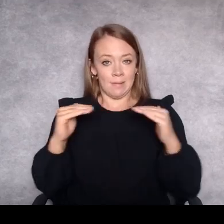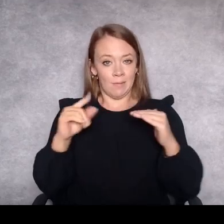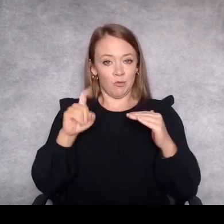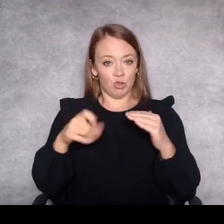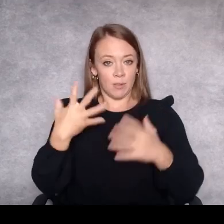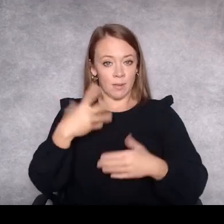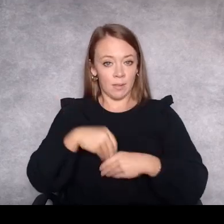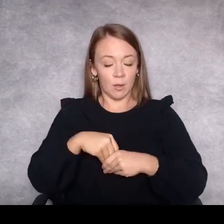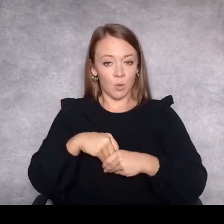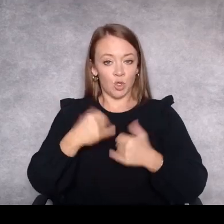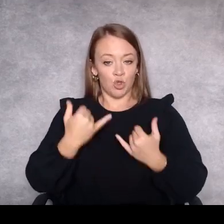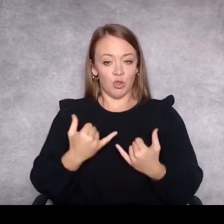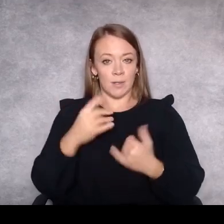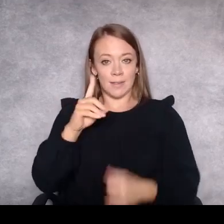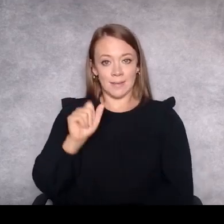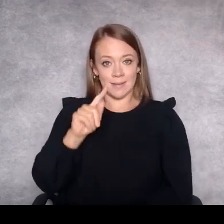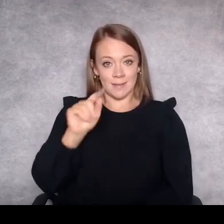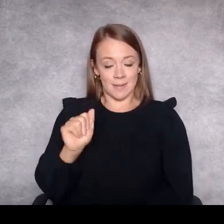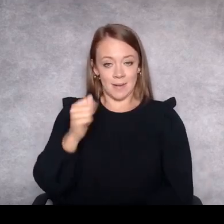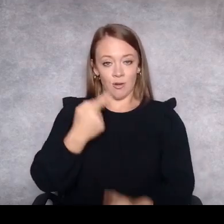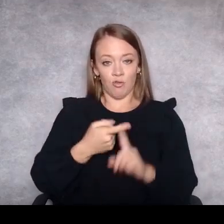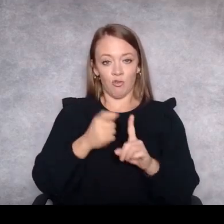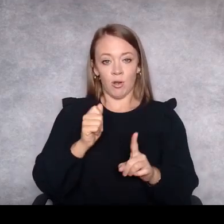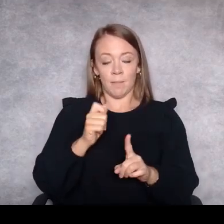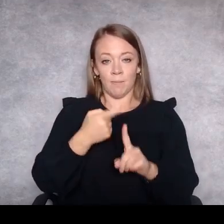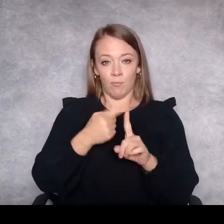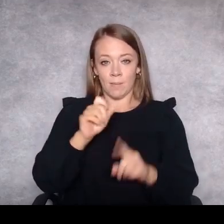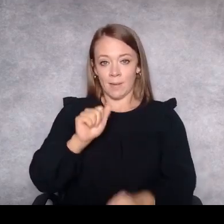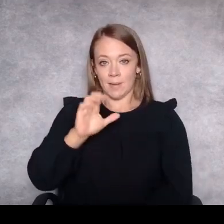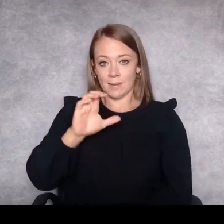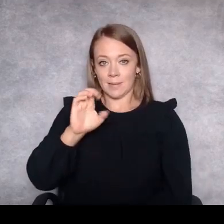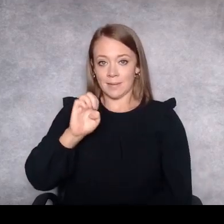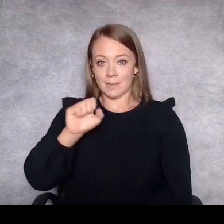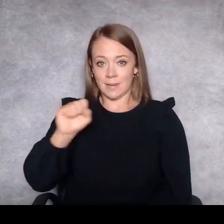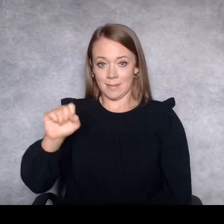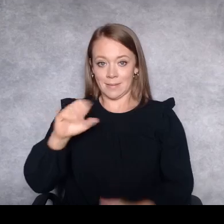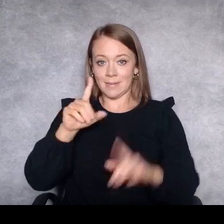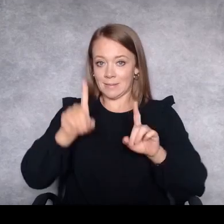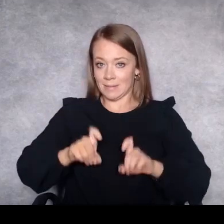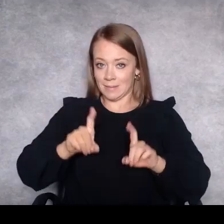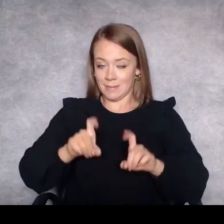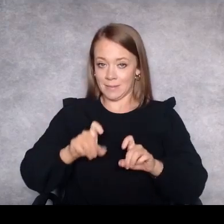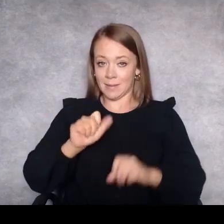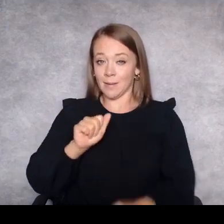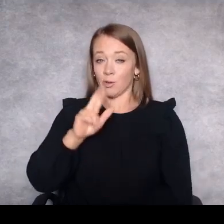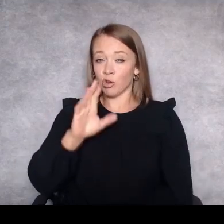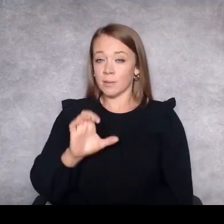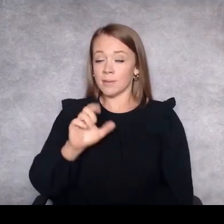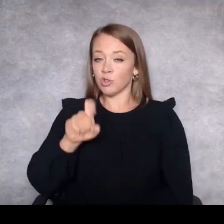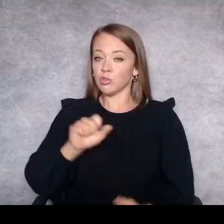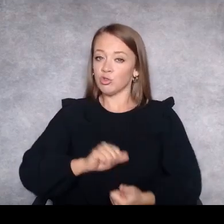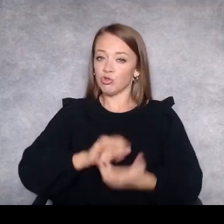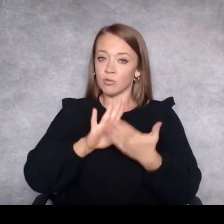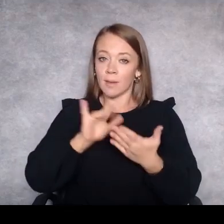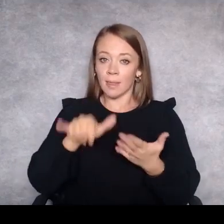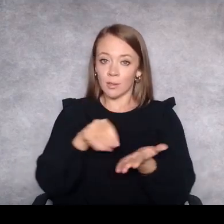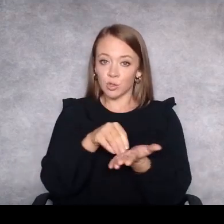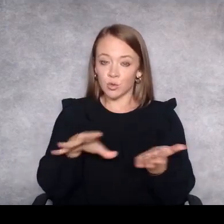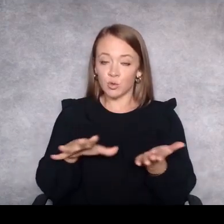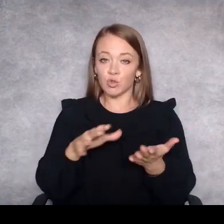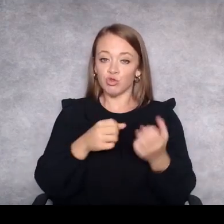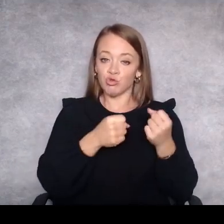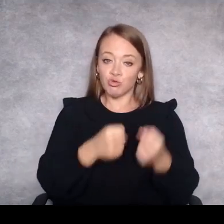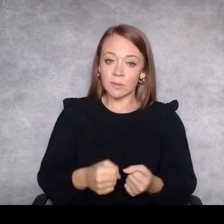The present level should include current data from the Access for ELs. The ARC should address